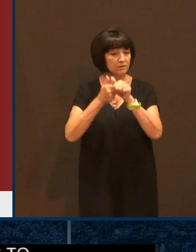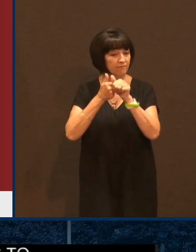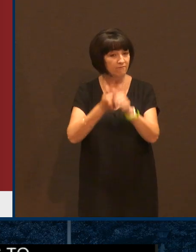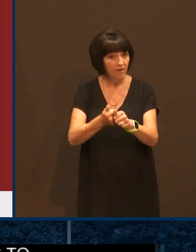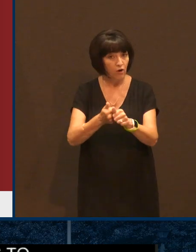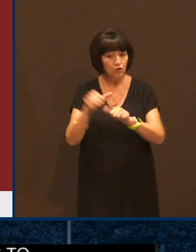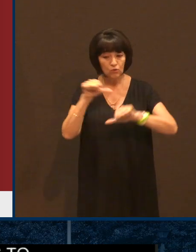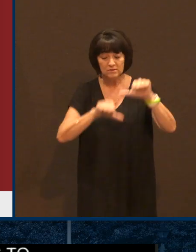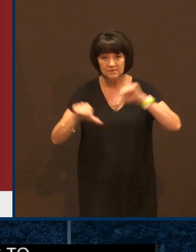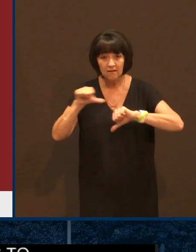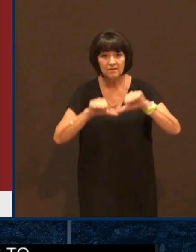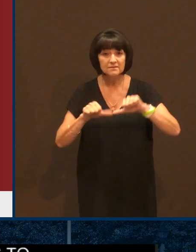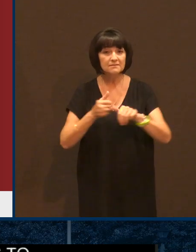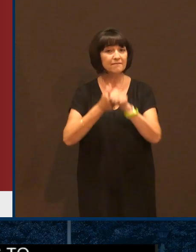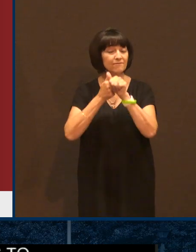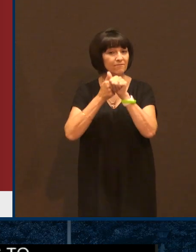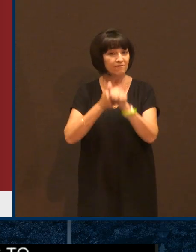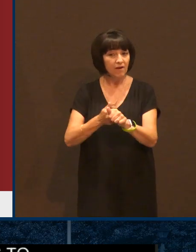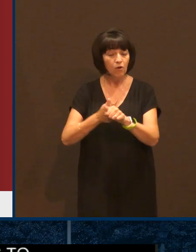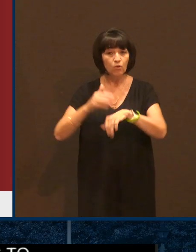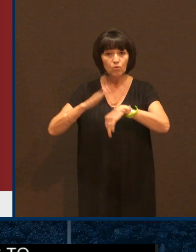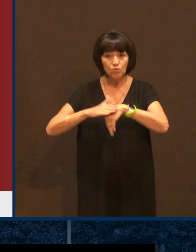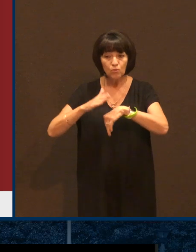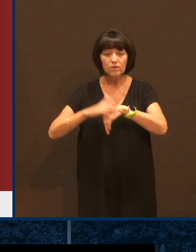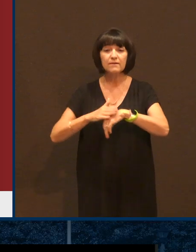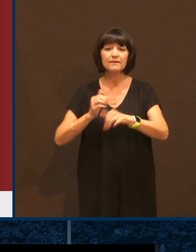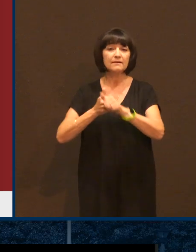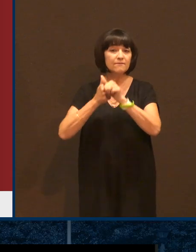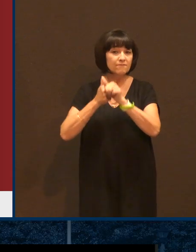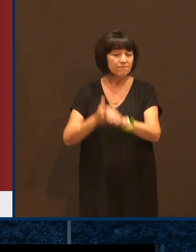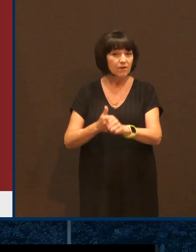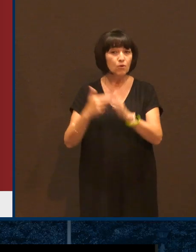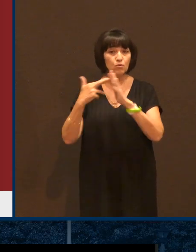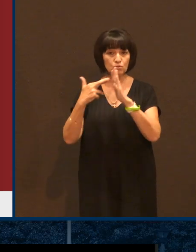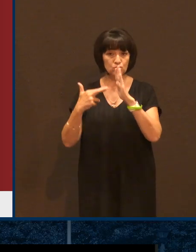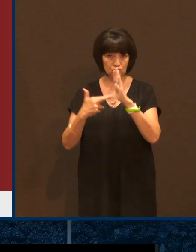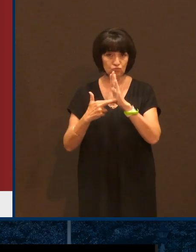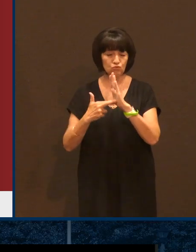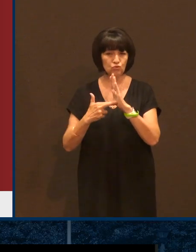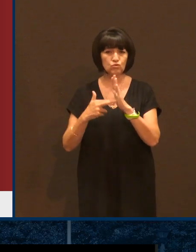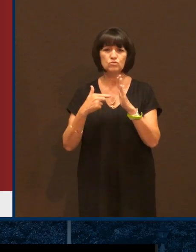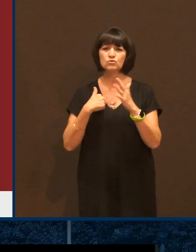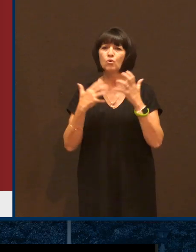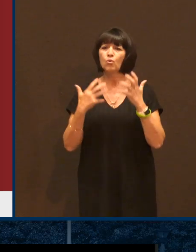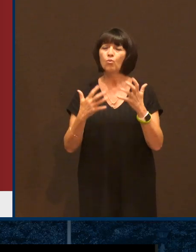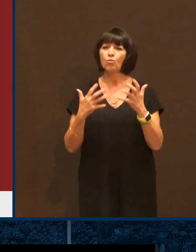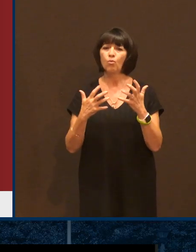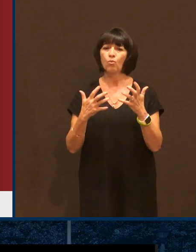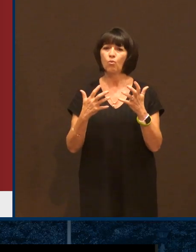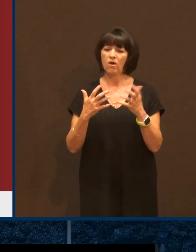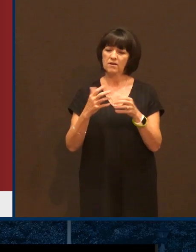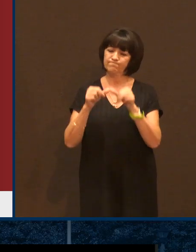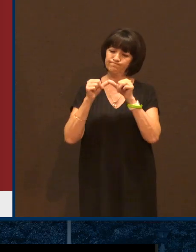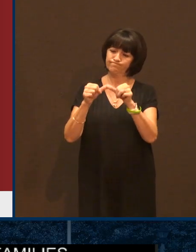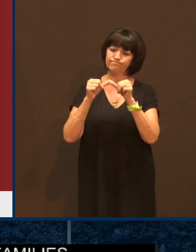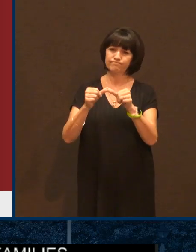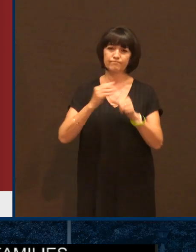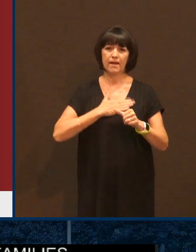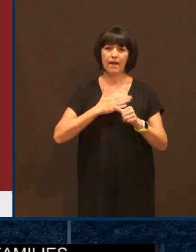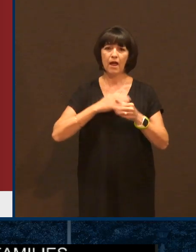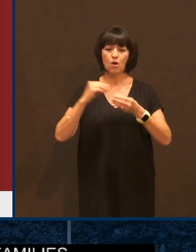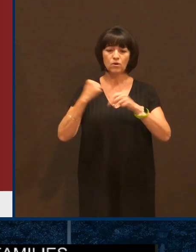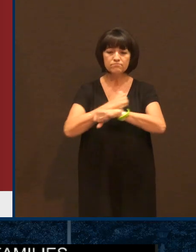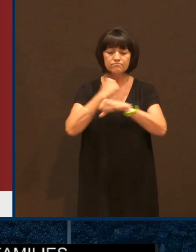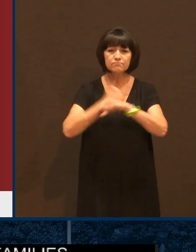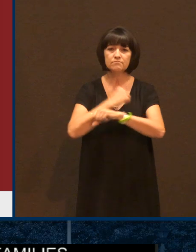measures to keep ourselves and our families safe, and to do everything we can to keep our numbers low. Because as